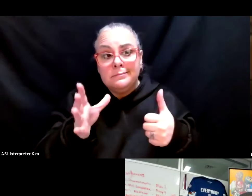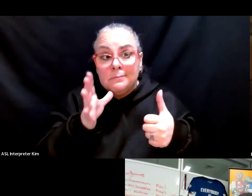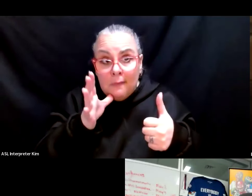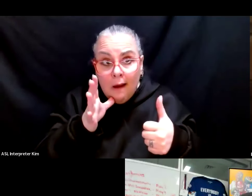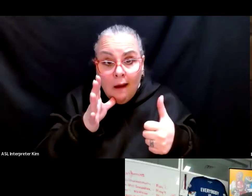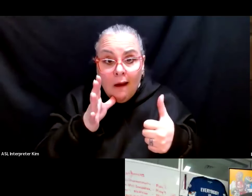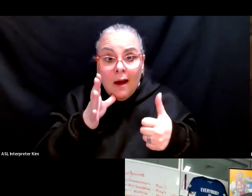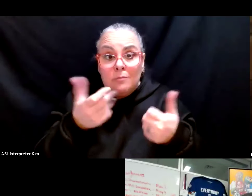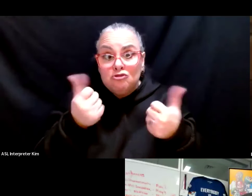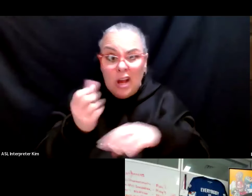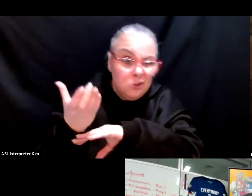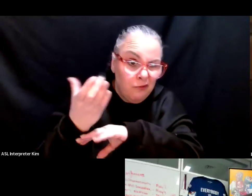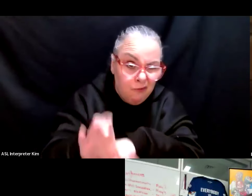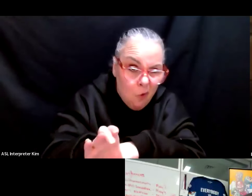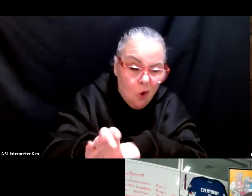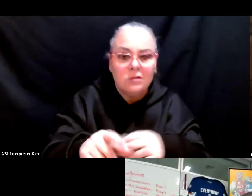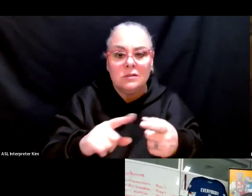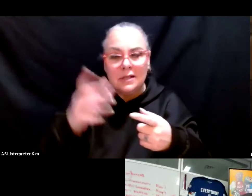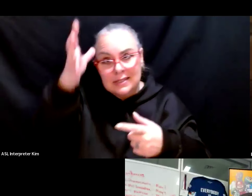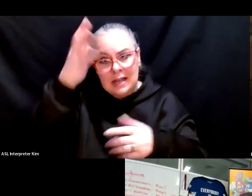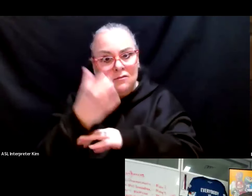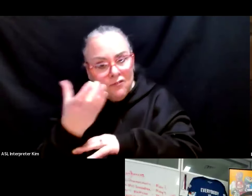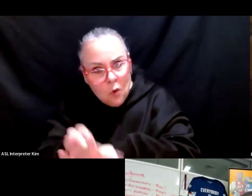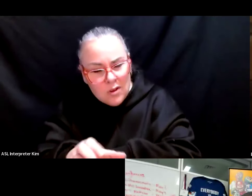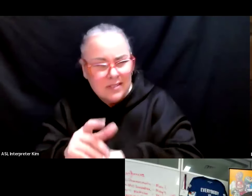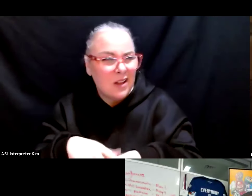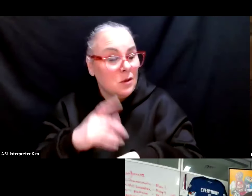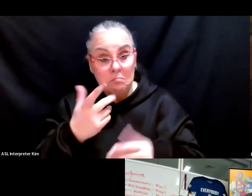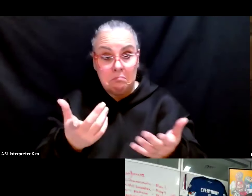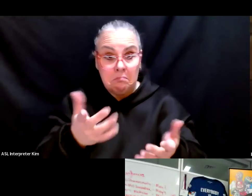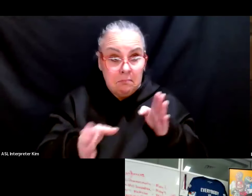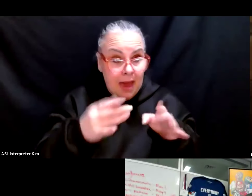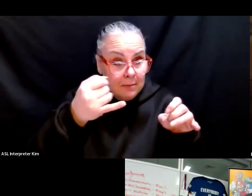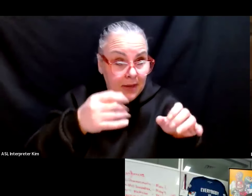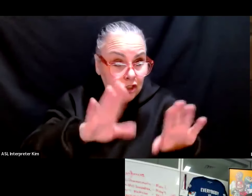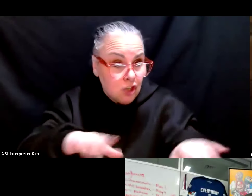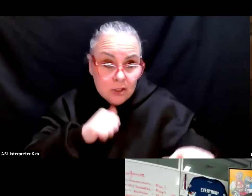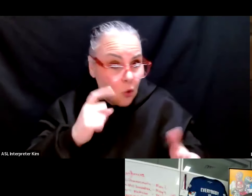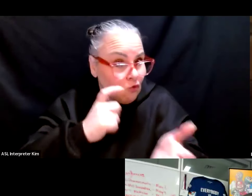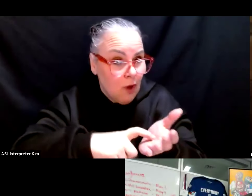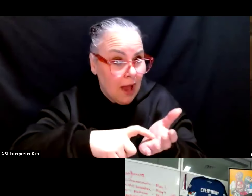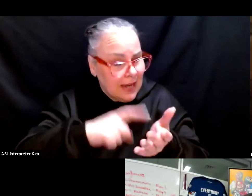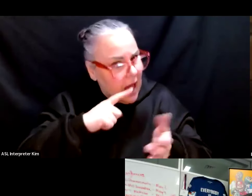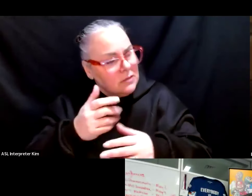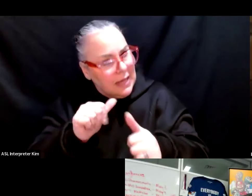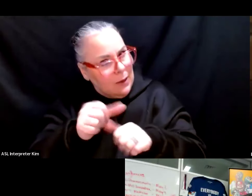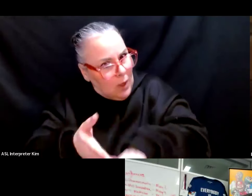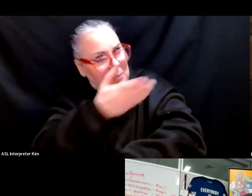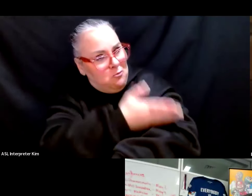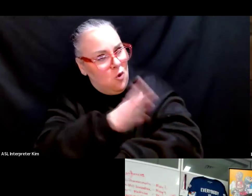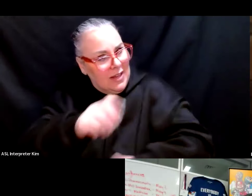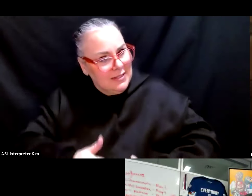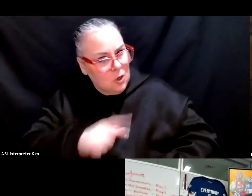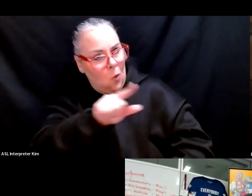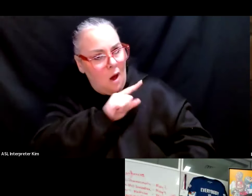dad that's trying to force me to take the medication? Do I not recognize what the benefits would be of the medication? But I can say that